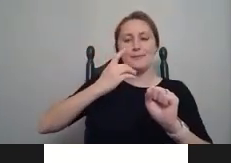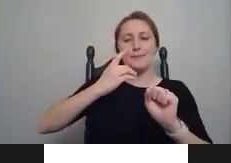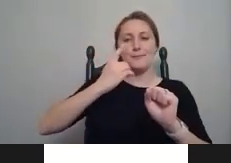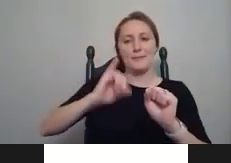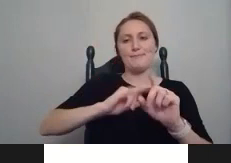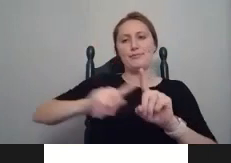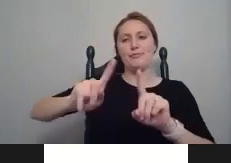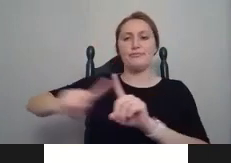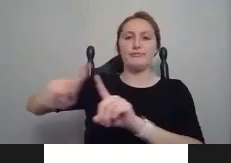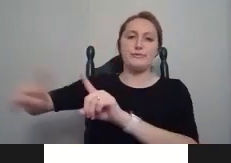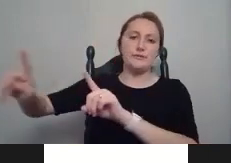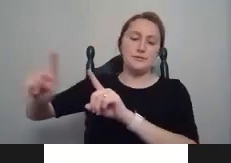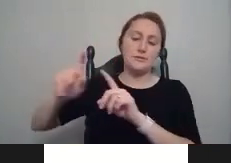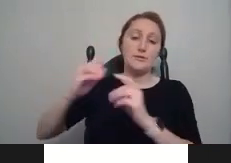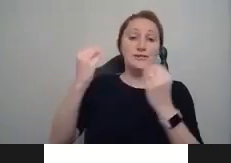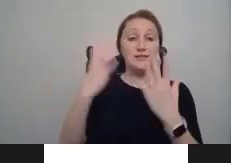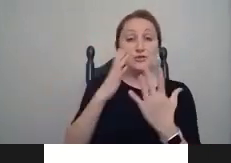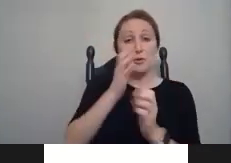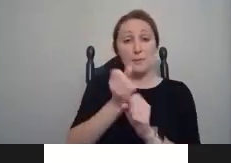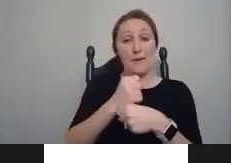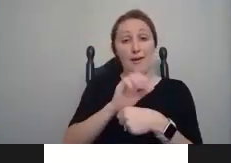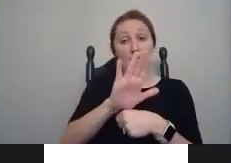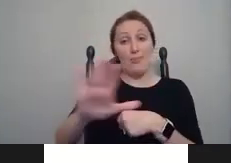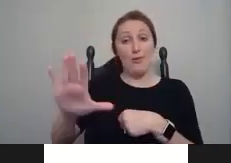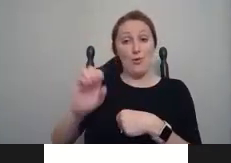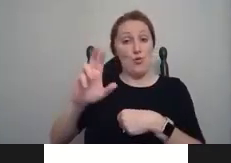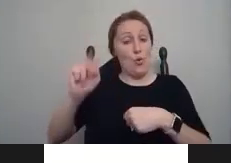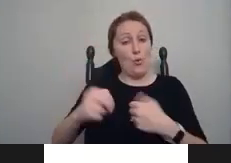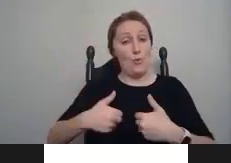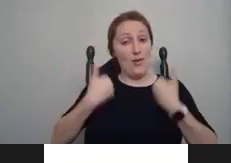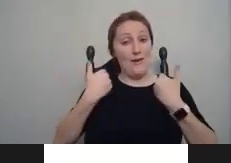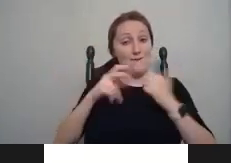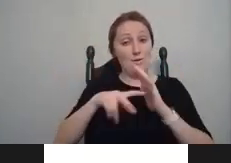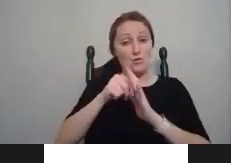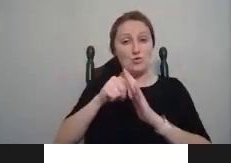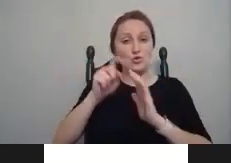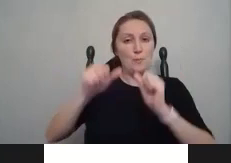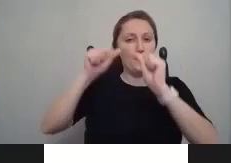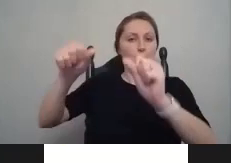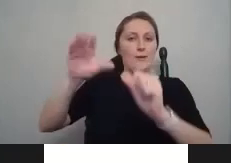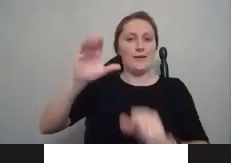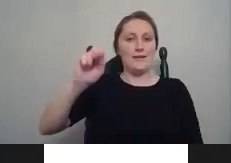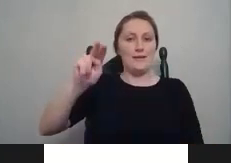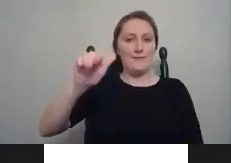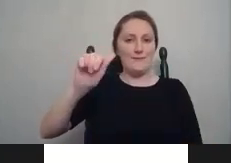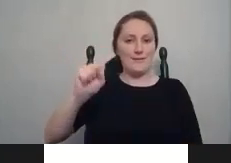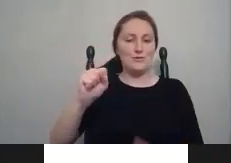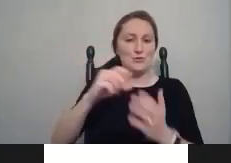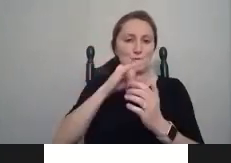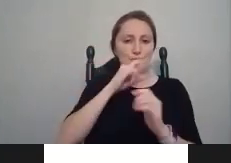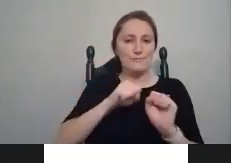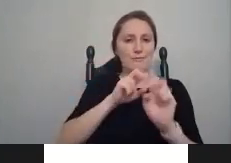Teachers will probably make their own live videos, house them they should house them on Canvas so that kids can refer to them